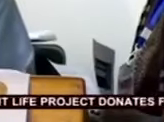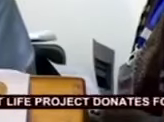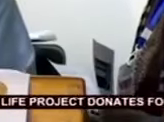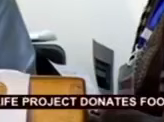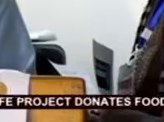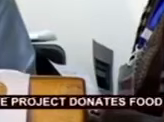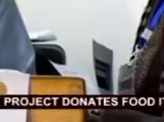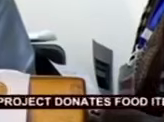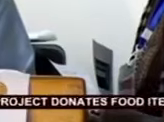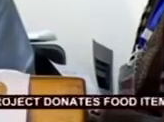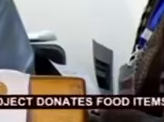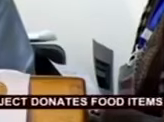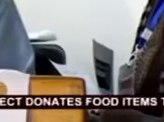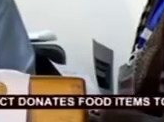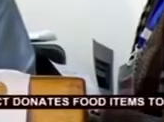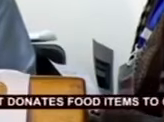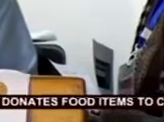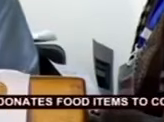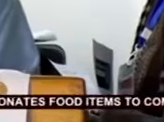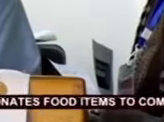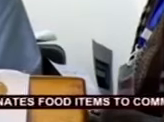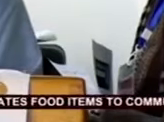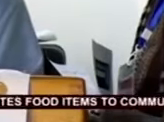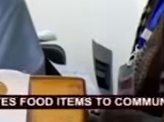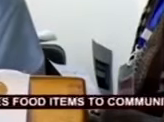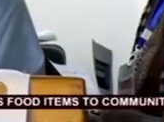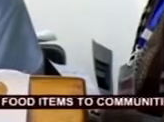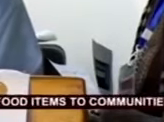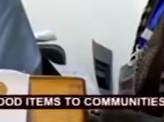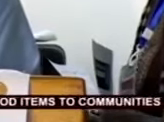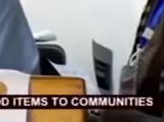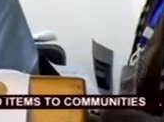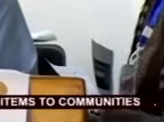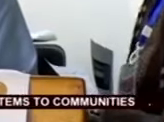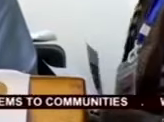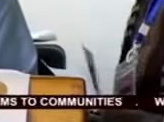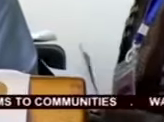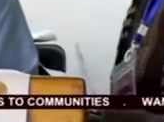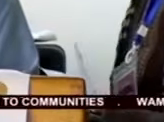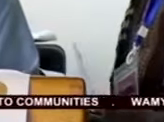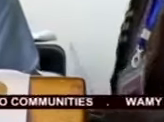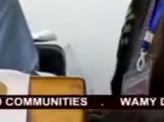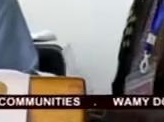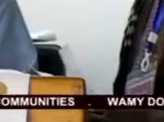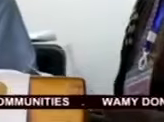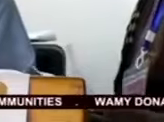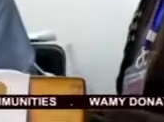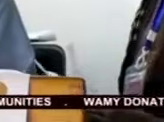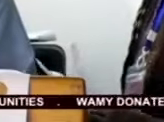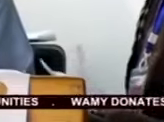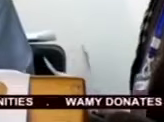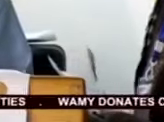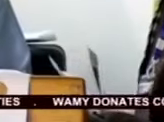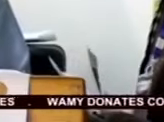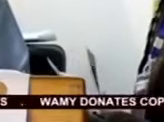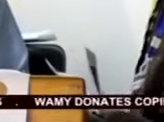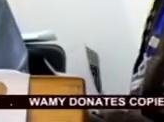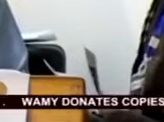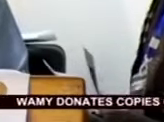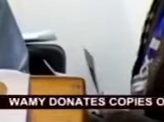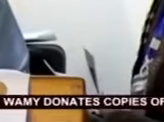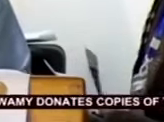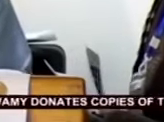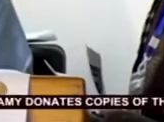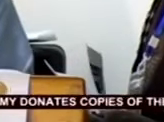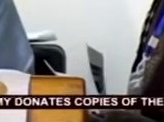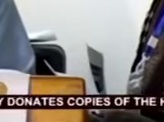wal fanan bi ngaji ko ila loda amantala filiri momo be nyem banko kan tabirin katon fokoina bara fo pasamas